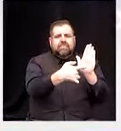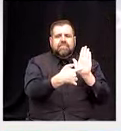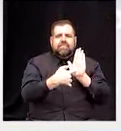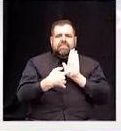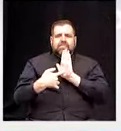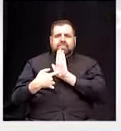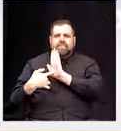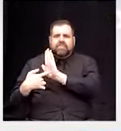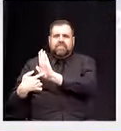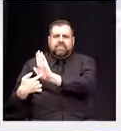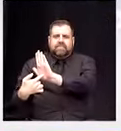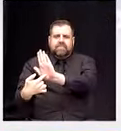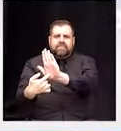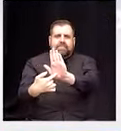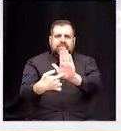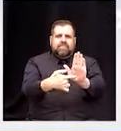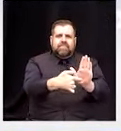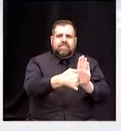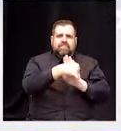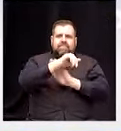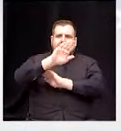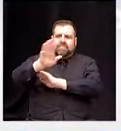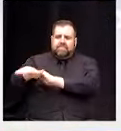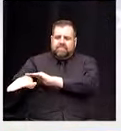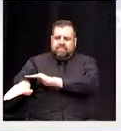gave proof through the